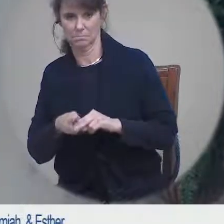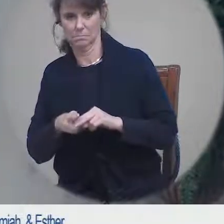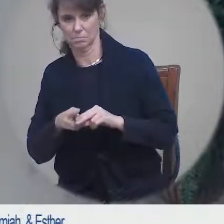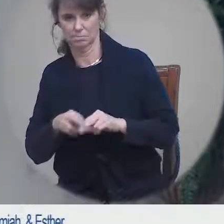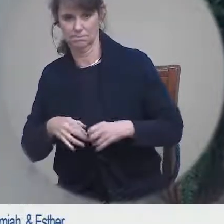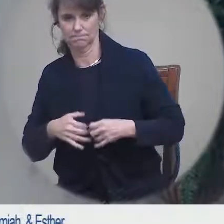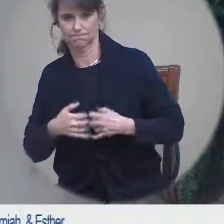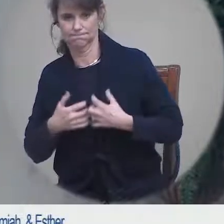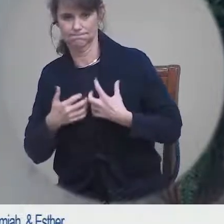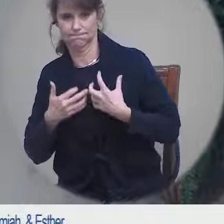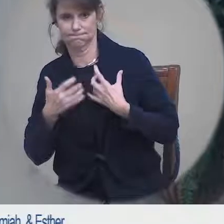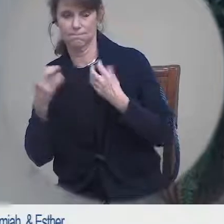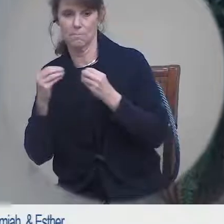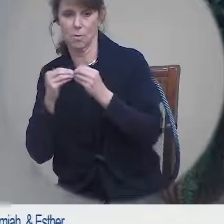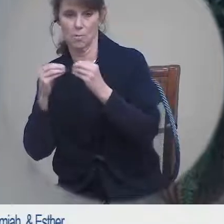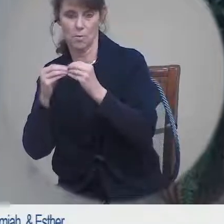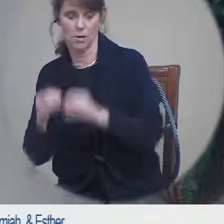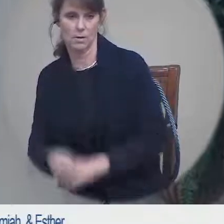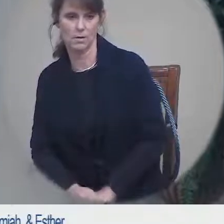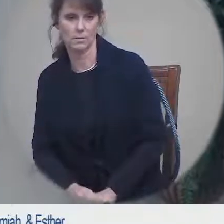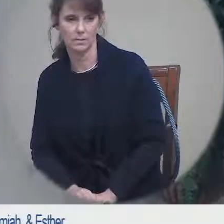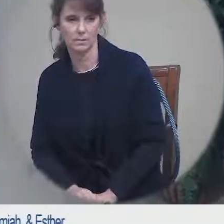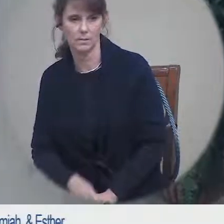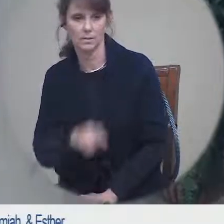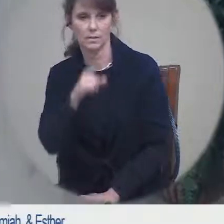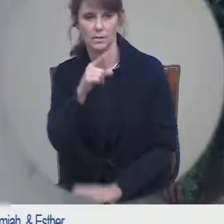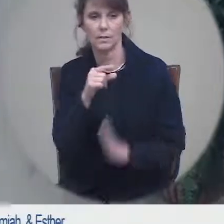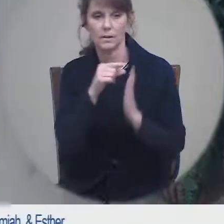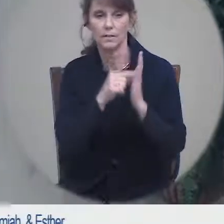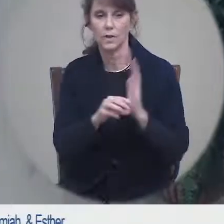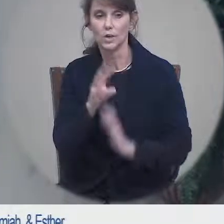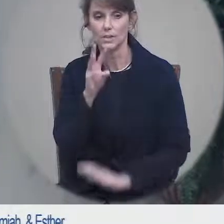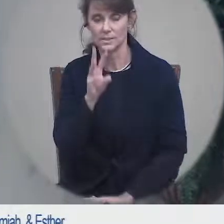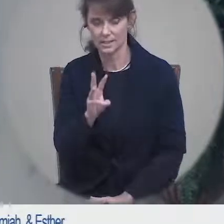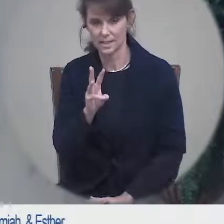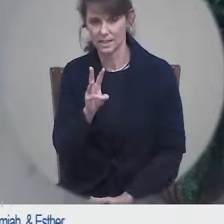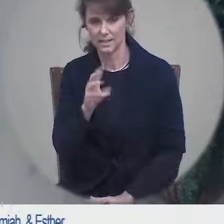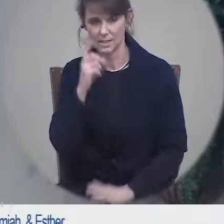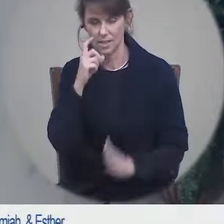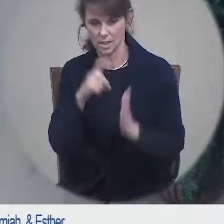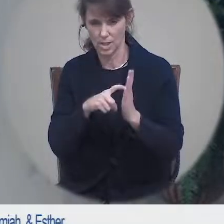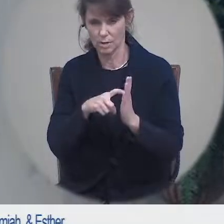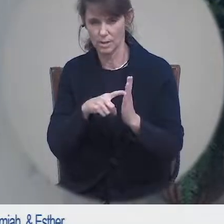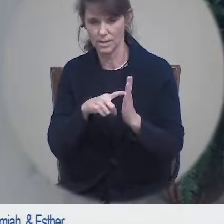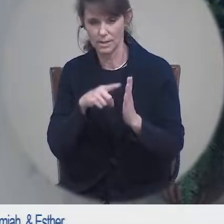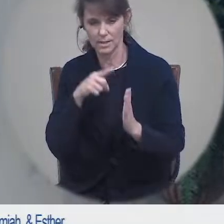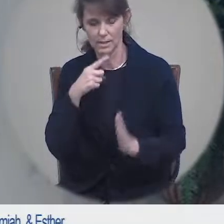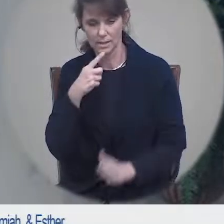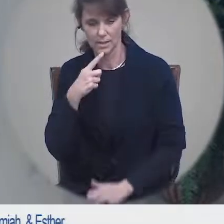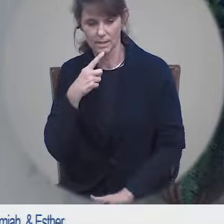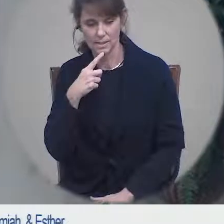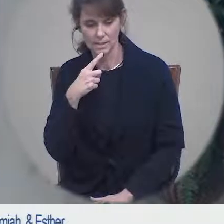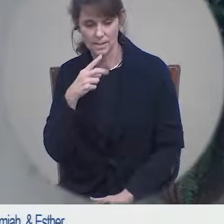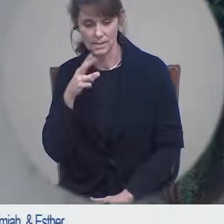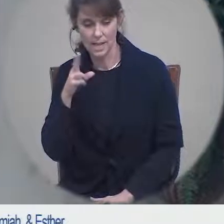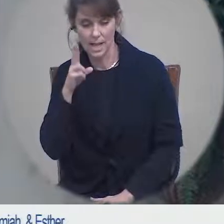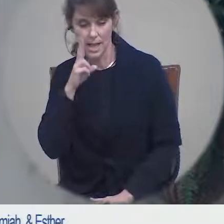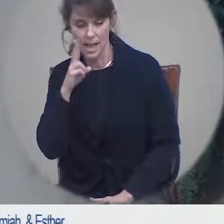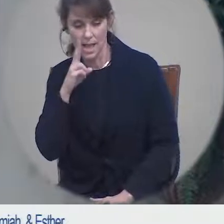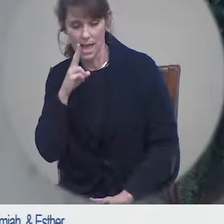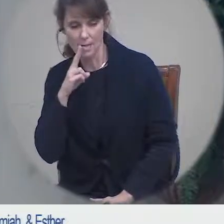really interesting in verse 6, we have a tendency to read right past it. It says, and Haman said to